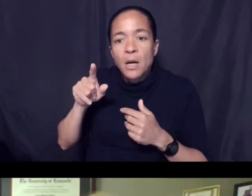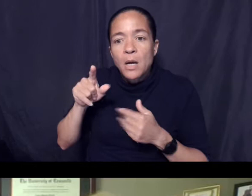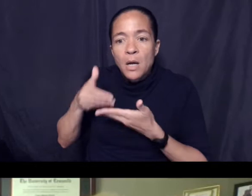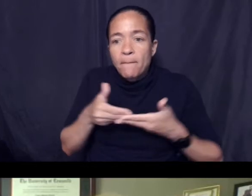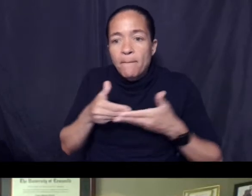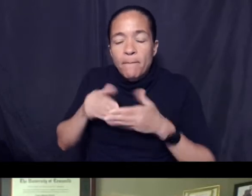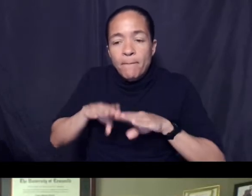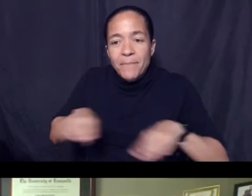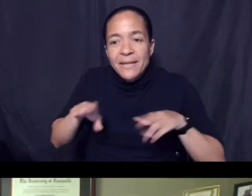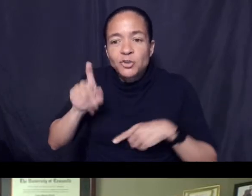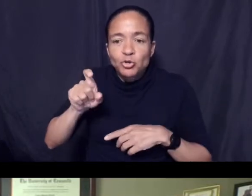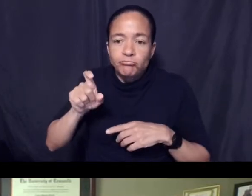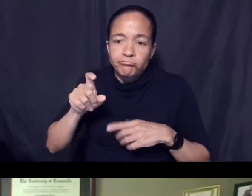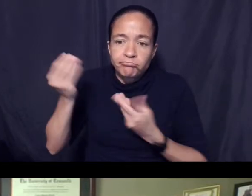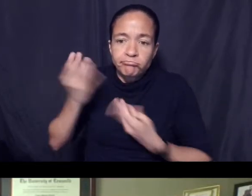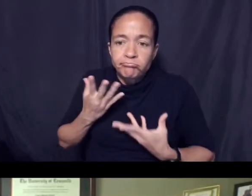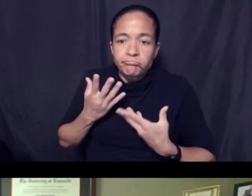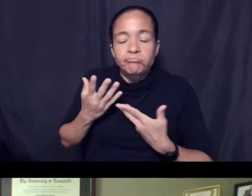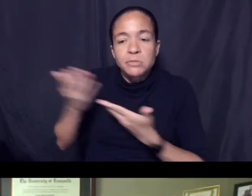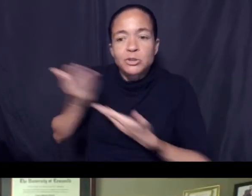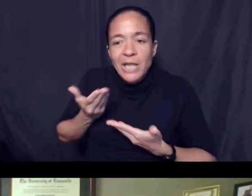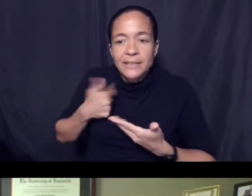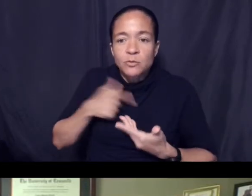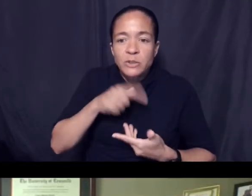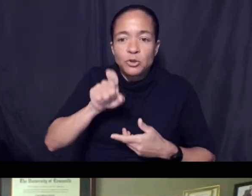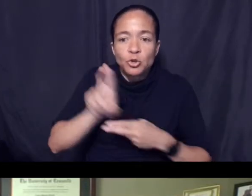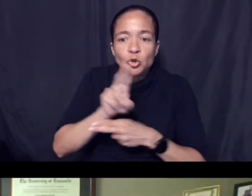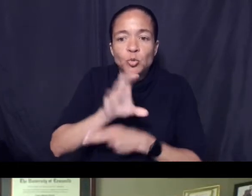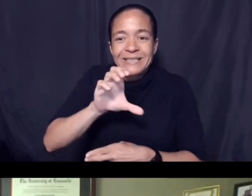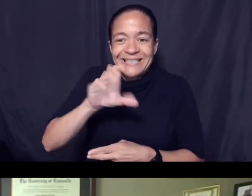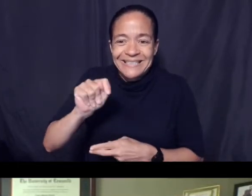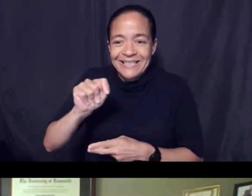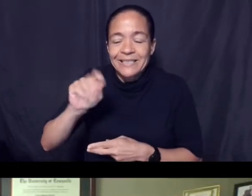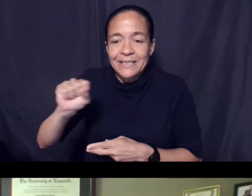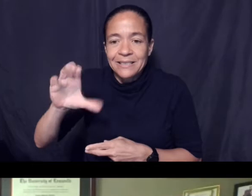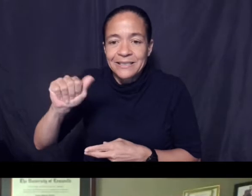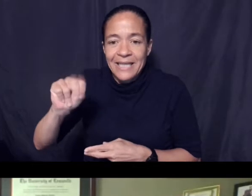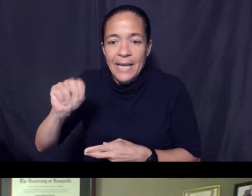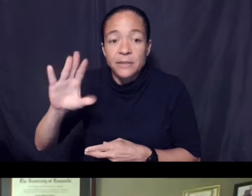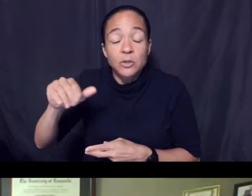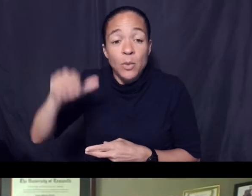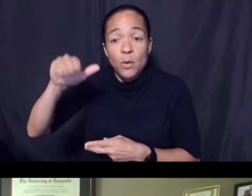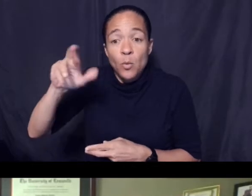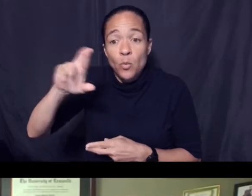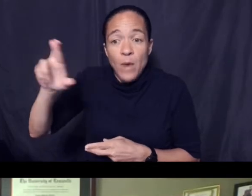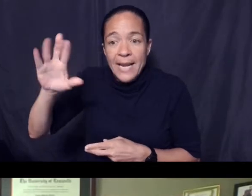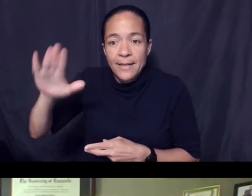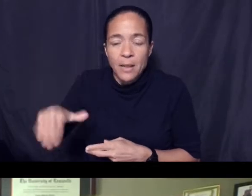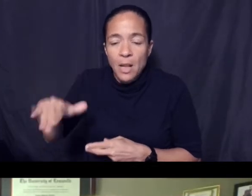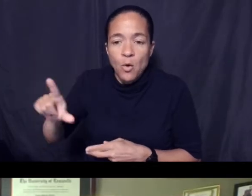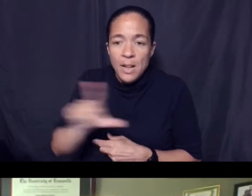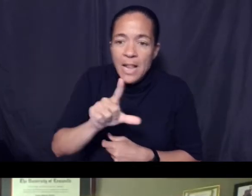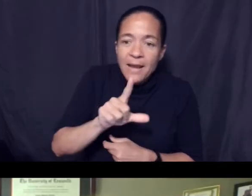or recommends that we should go to a CT. So this picture in the upper right and the lower left of this slide is a CT